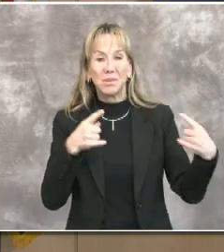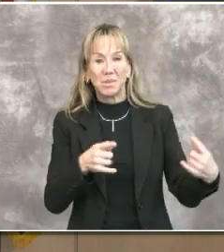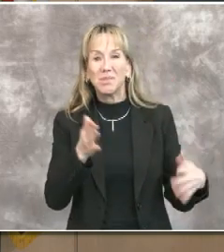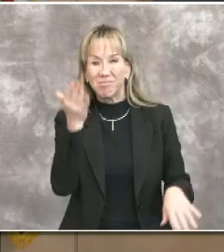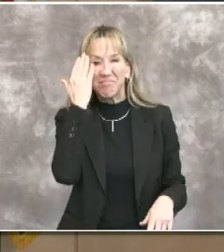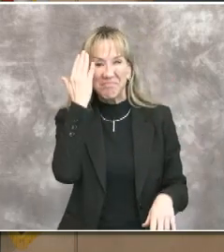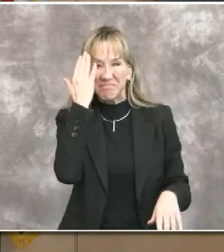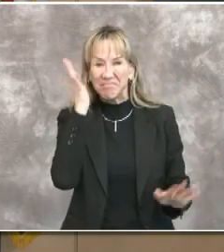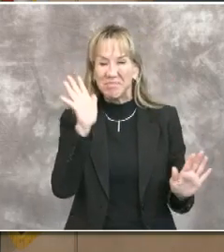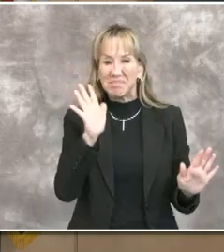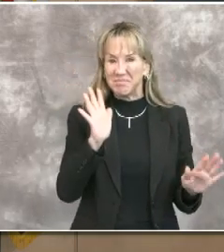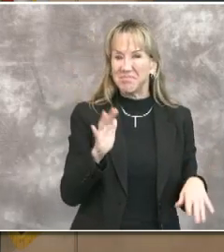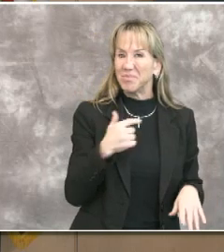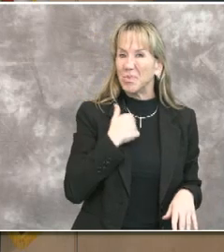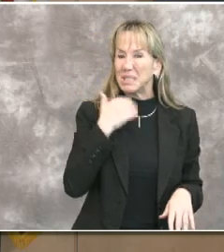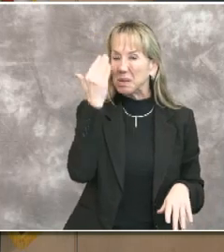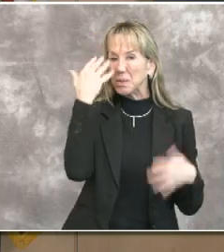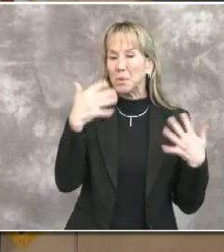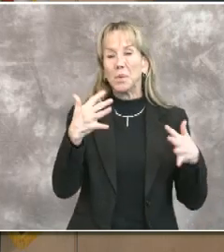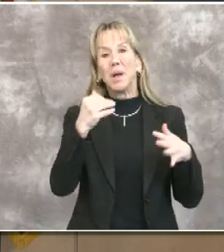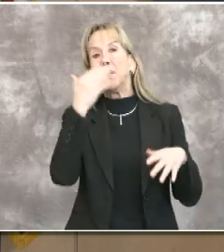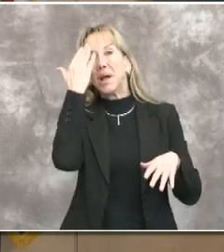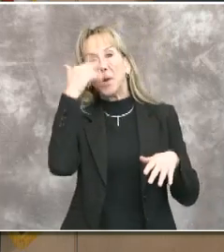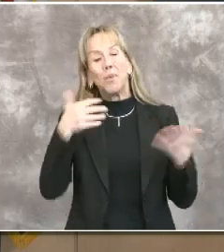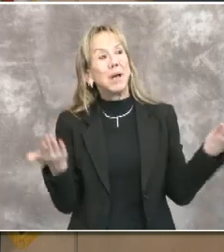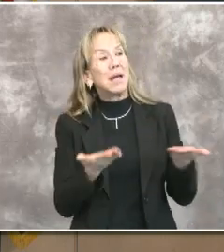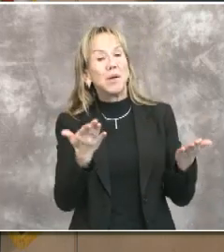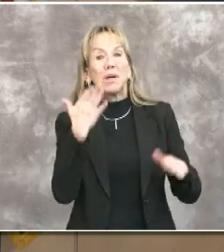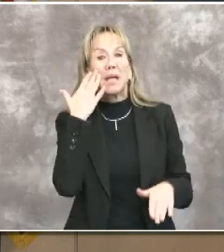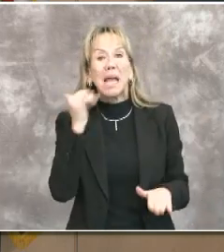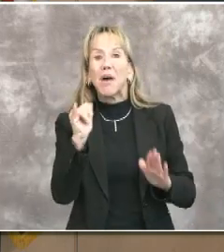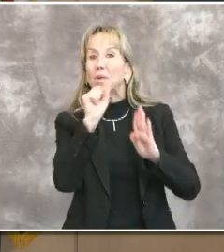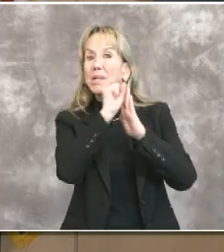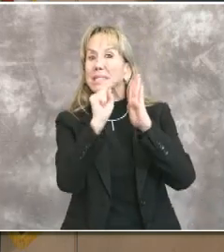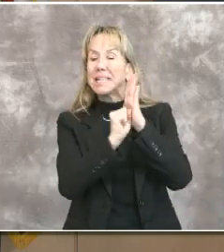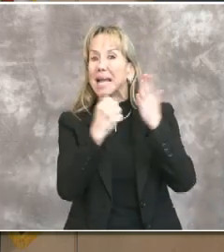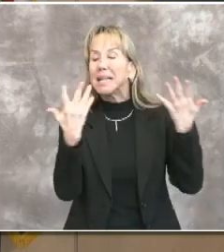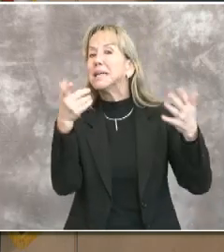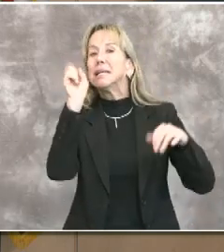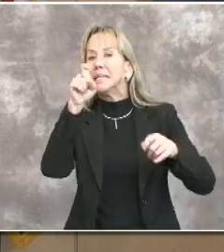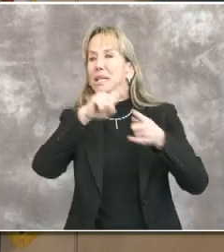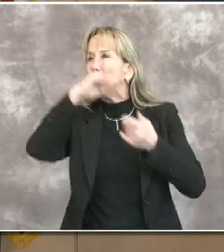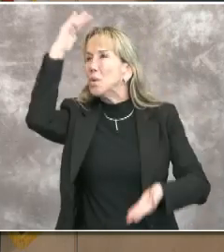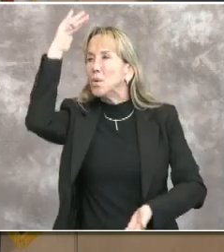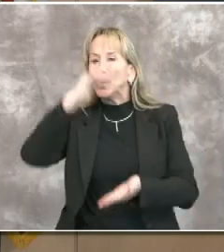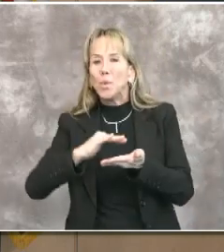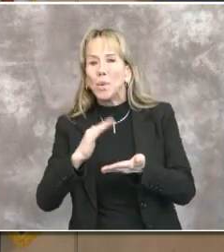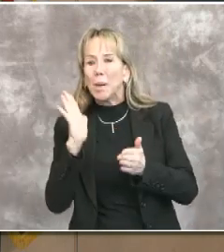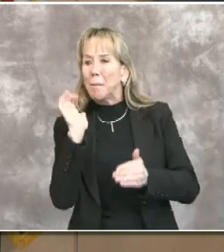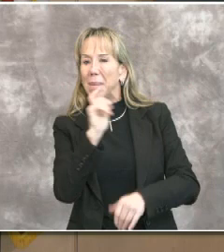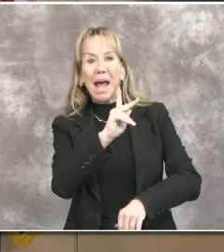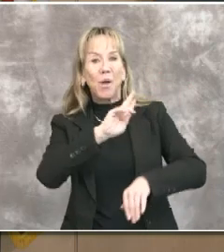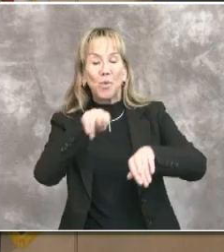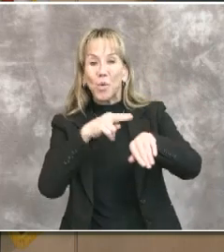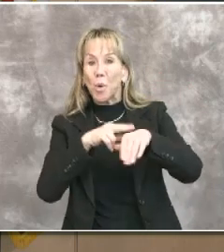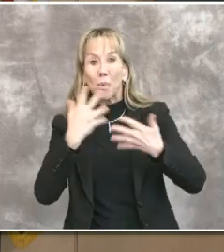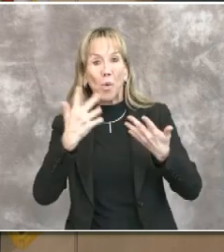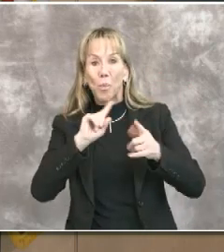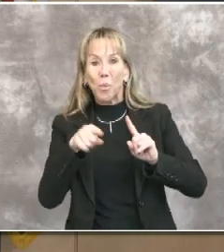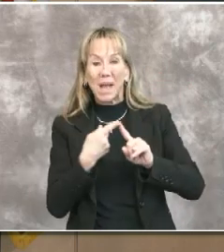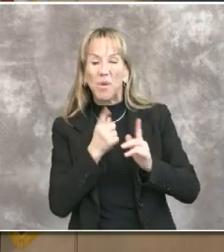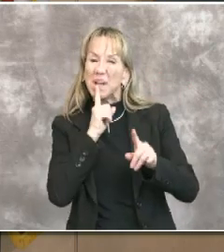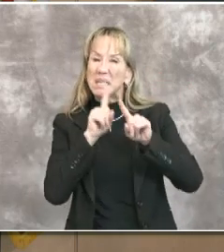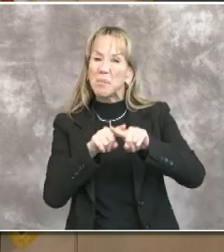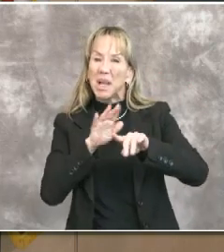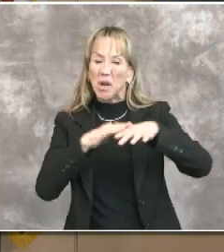will be determined by the state, and it will be based on these 6 indicators. Number 1, the ability